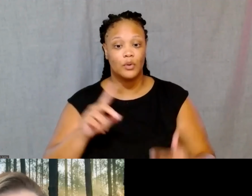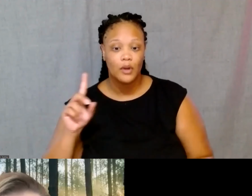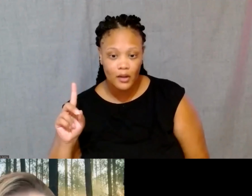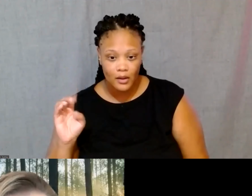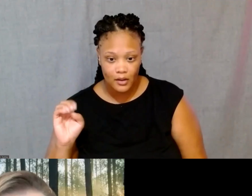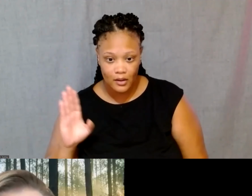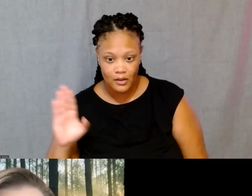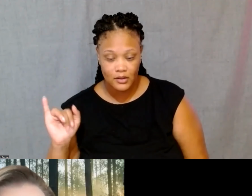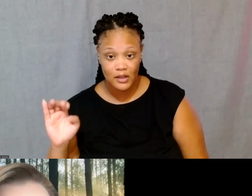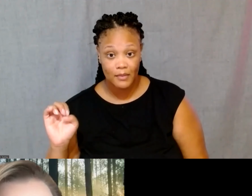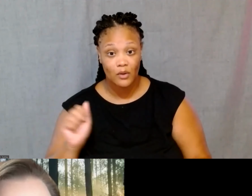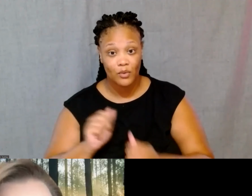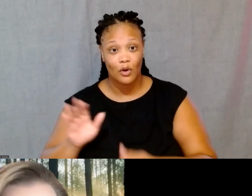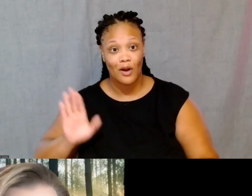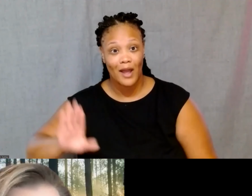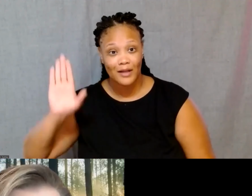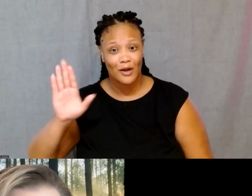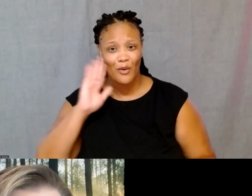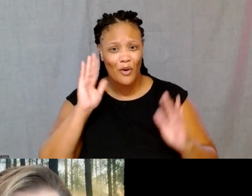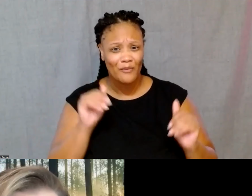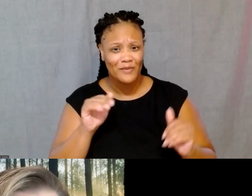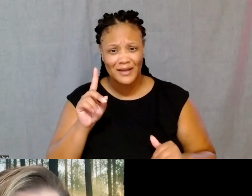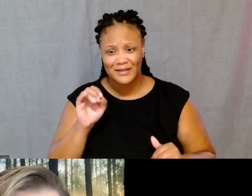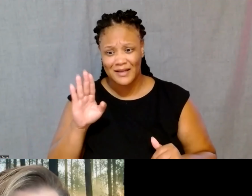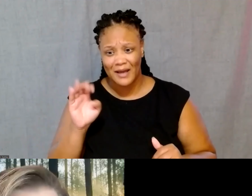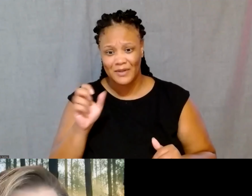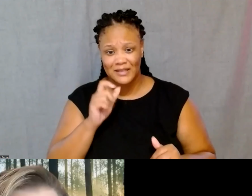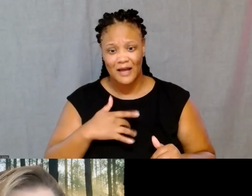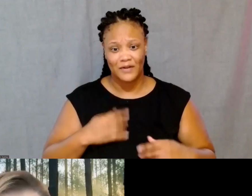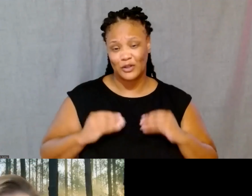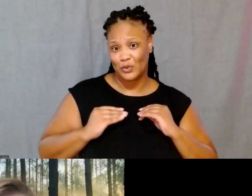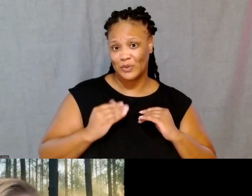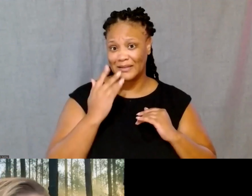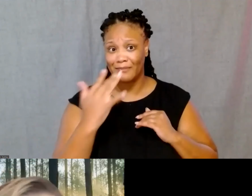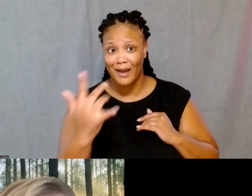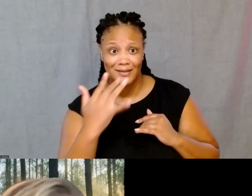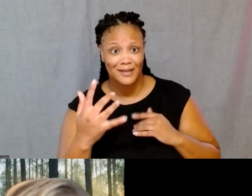up, and hopefully Debbie's not feeling too spicy today. Go ahead, Debbie.